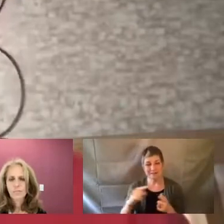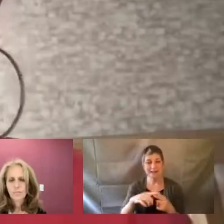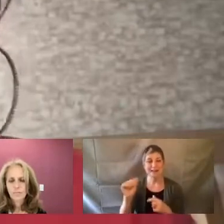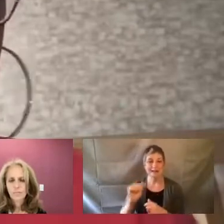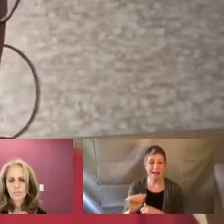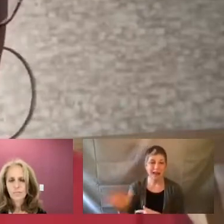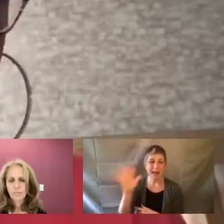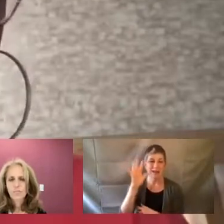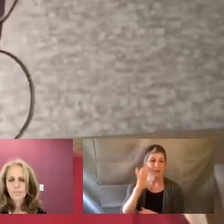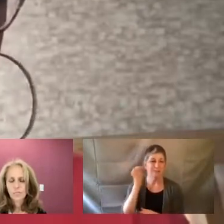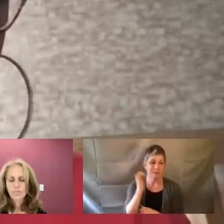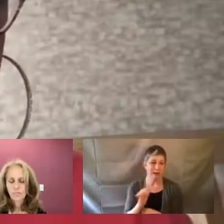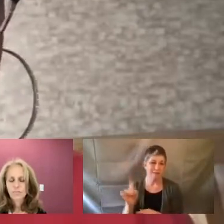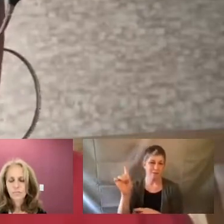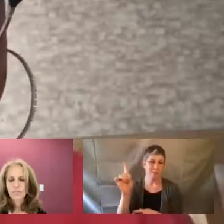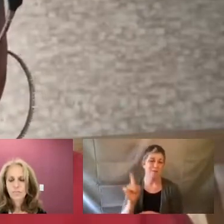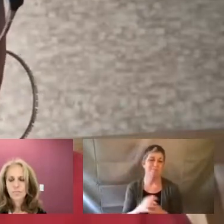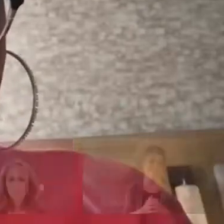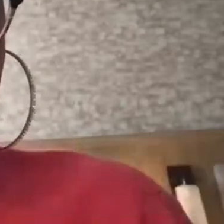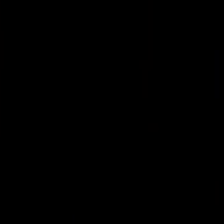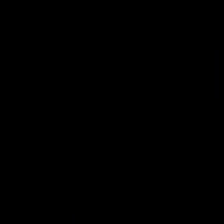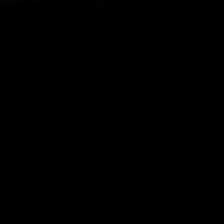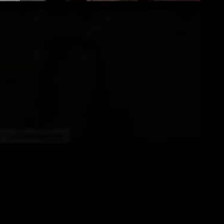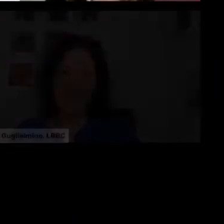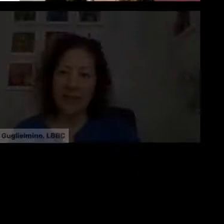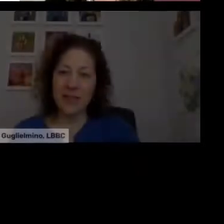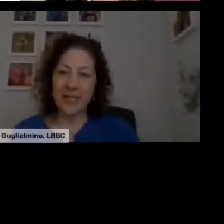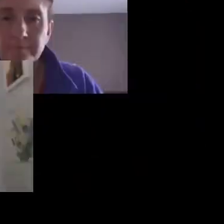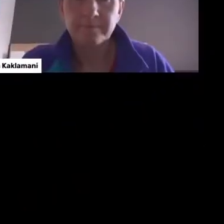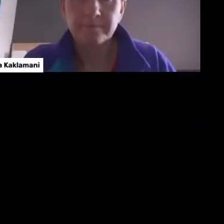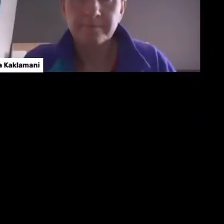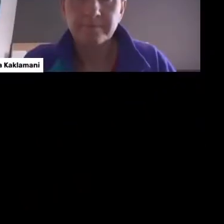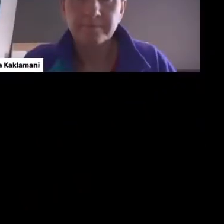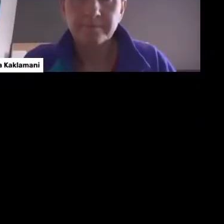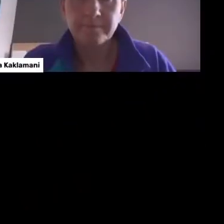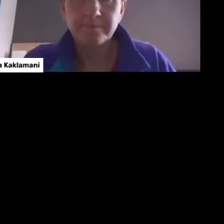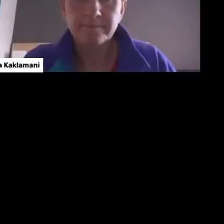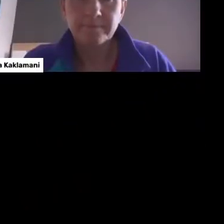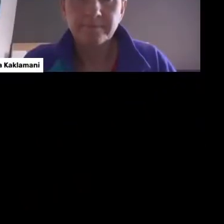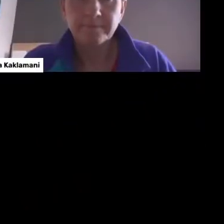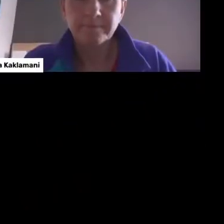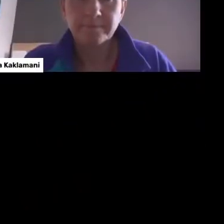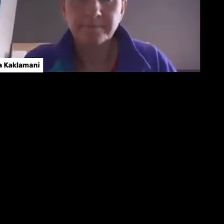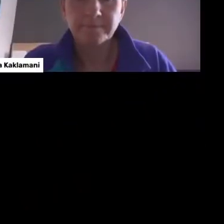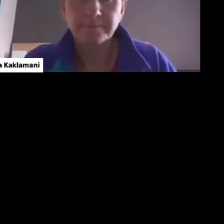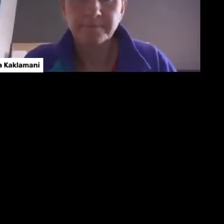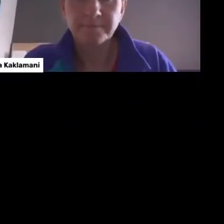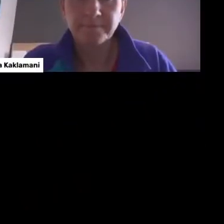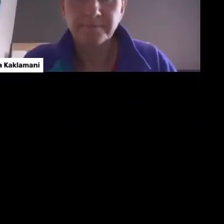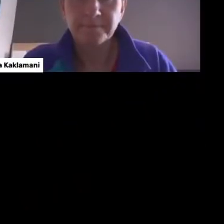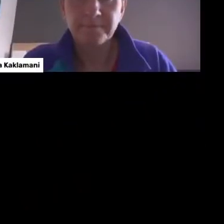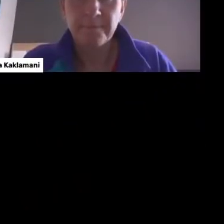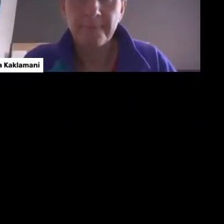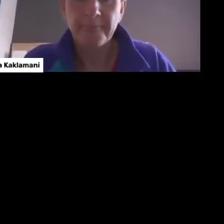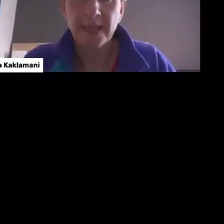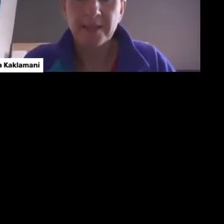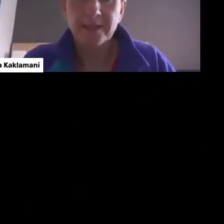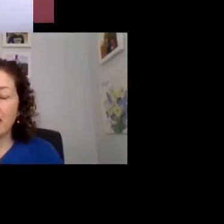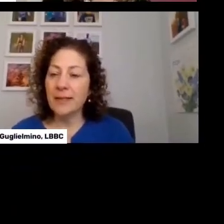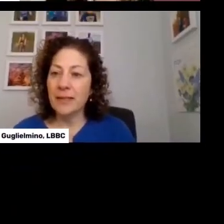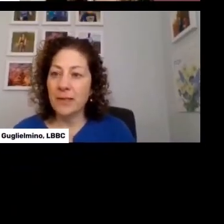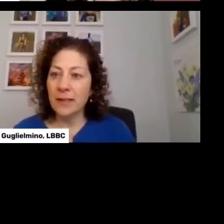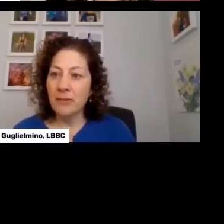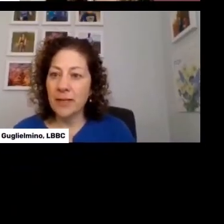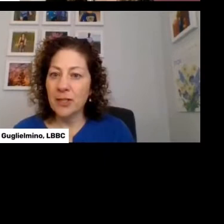communities, for everybody, so. Thank you so much, Sheila. Dr. Kaklamani, is there anything more you want to add before